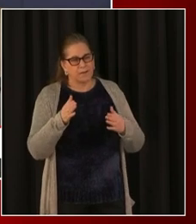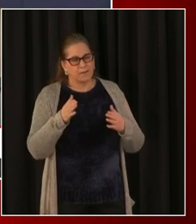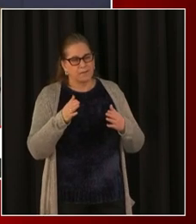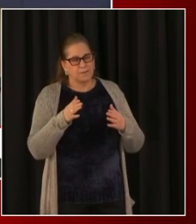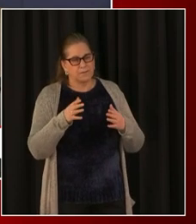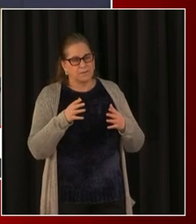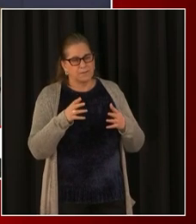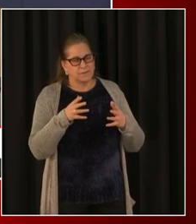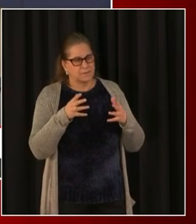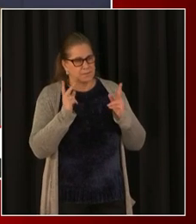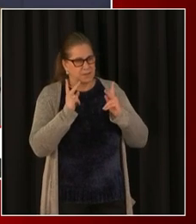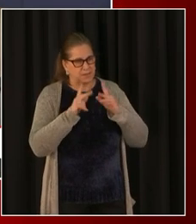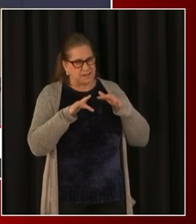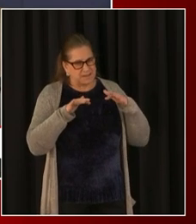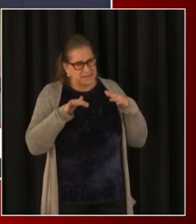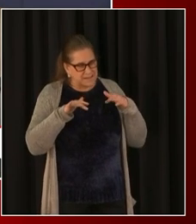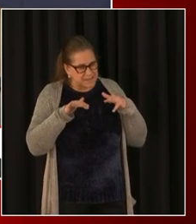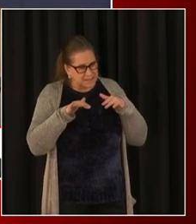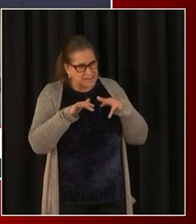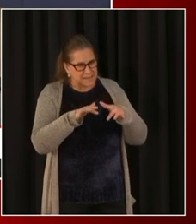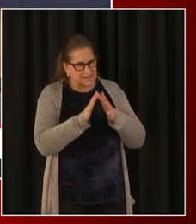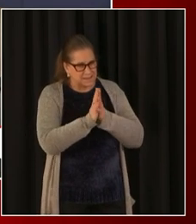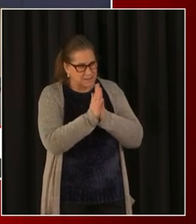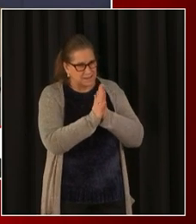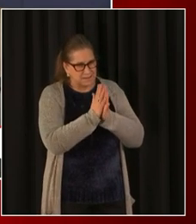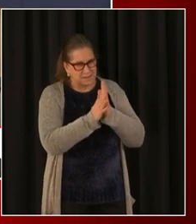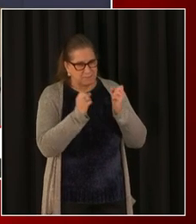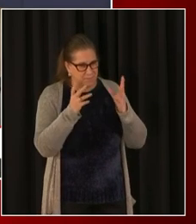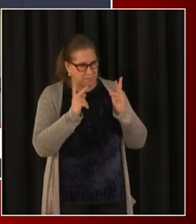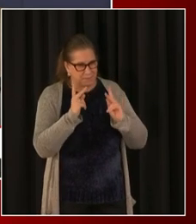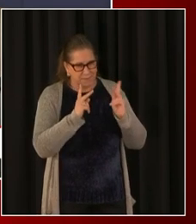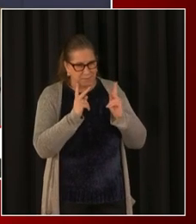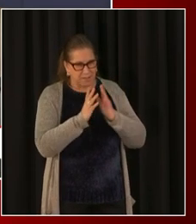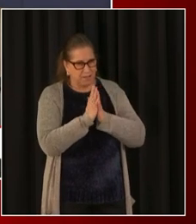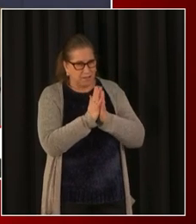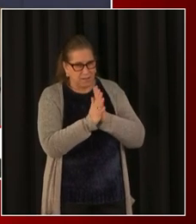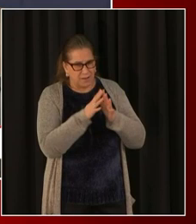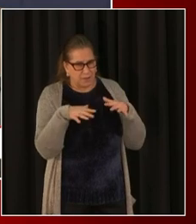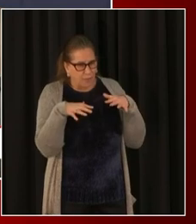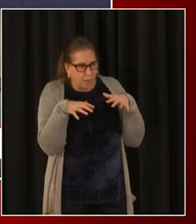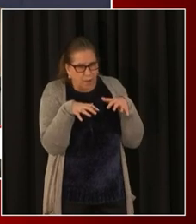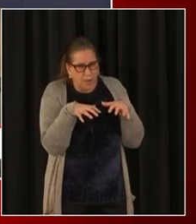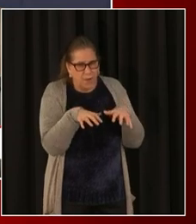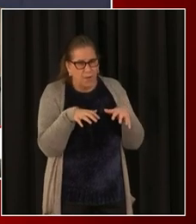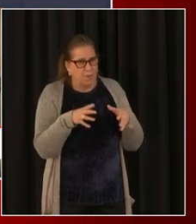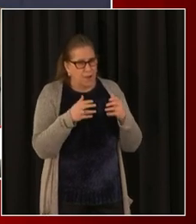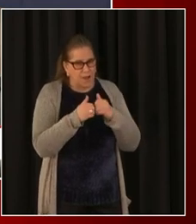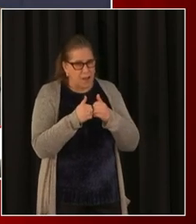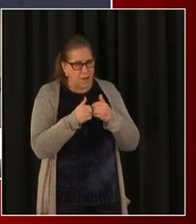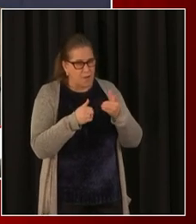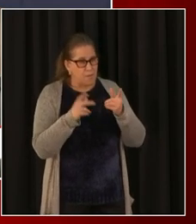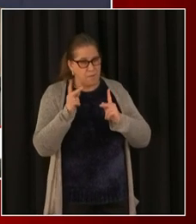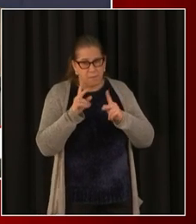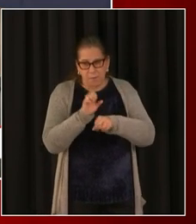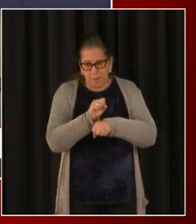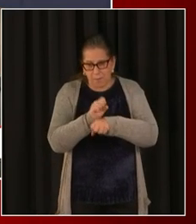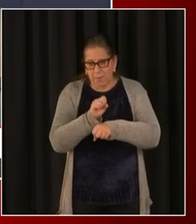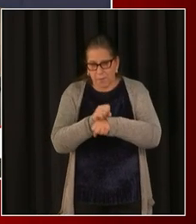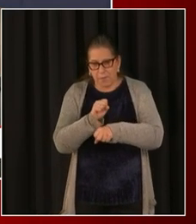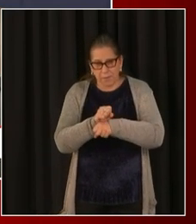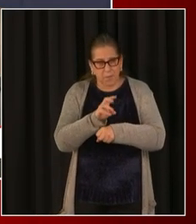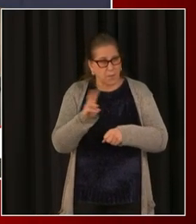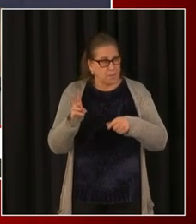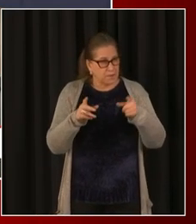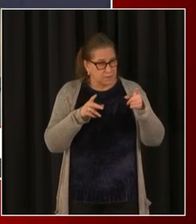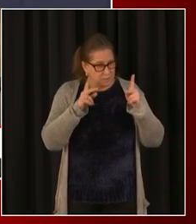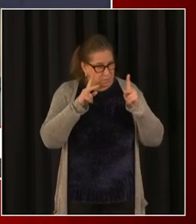is the website going to be able to handle all the people who want to sign up? In person, do we have concerns about people crowding into grocery stores right now?